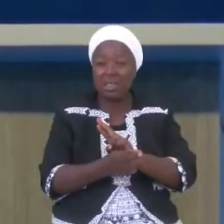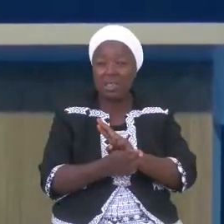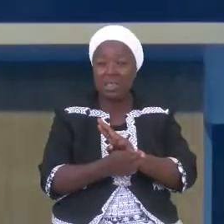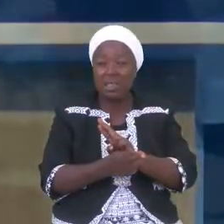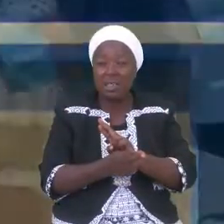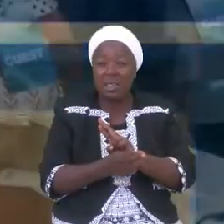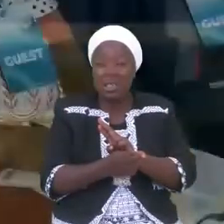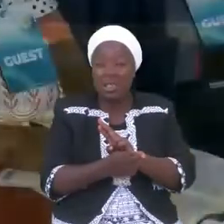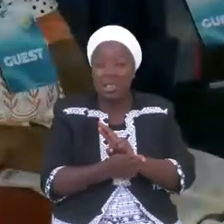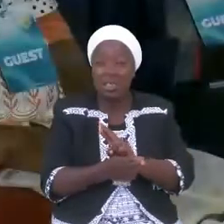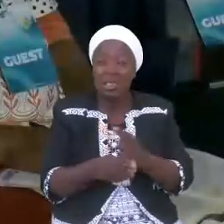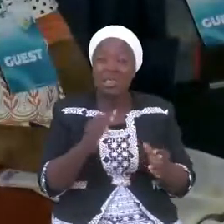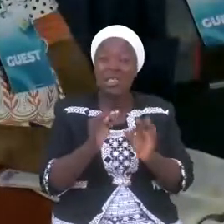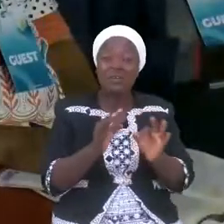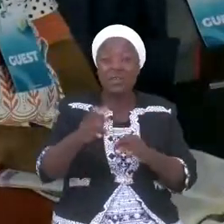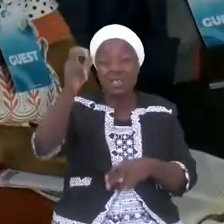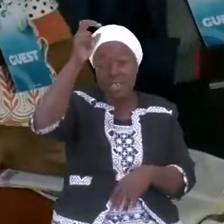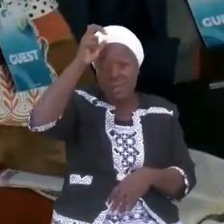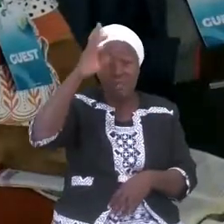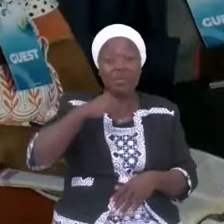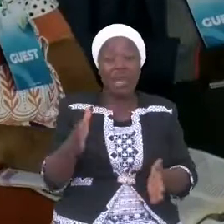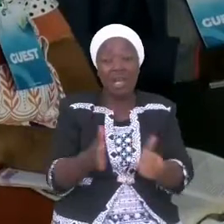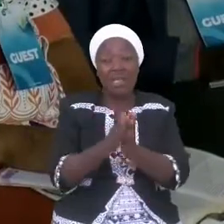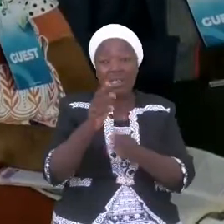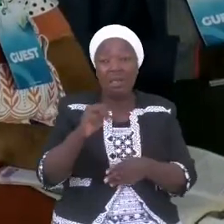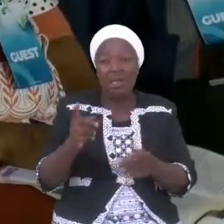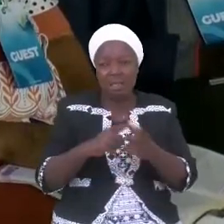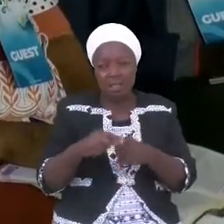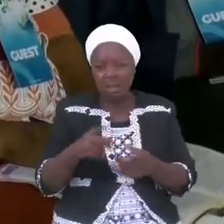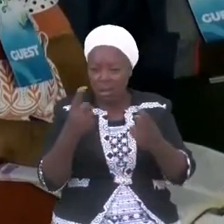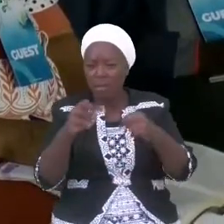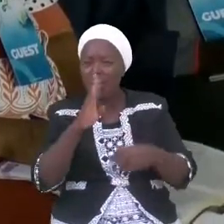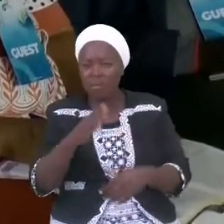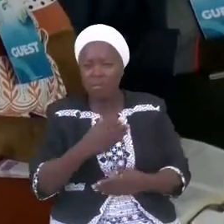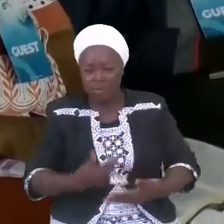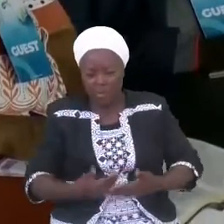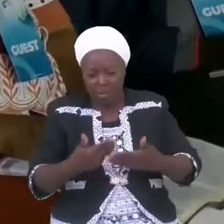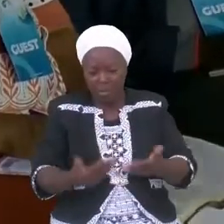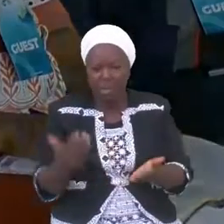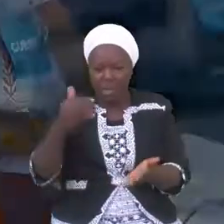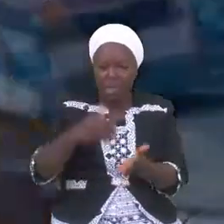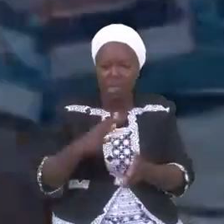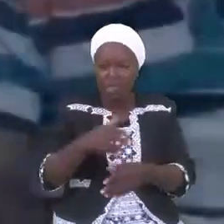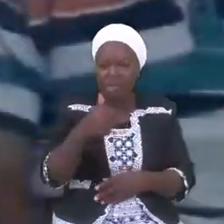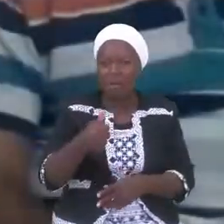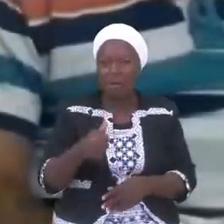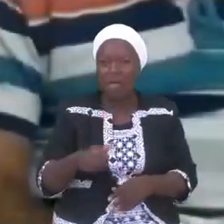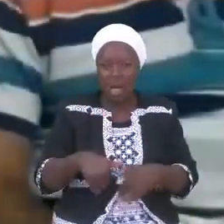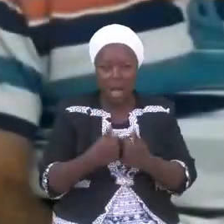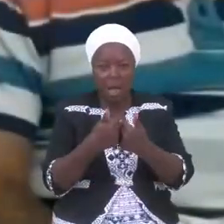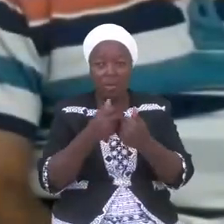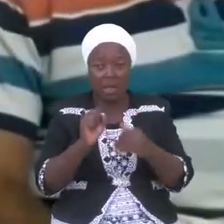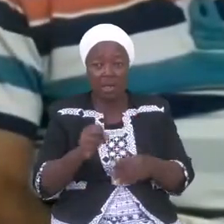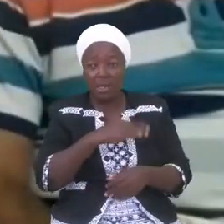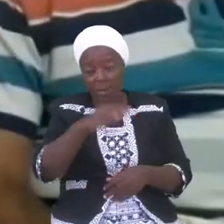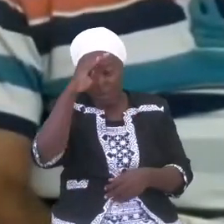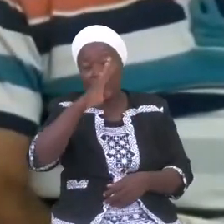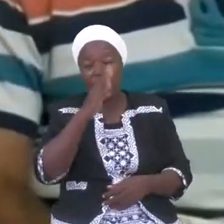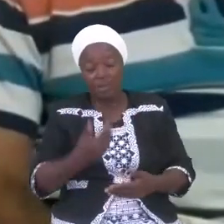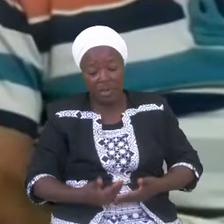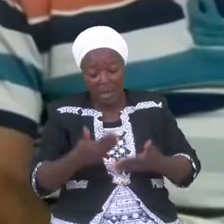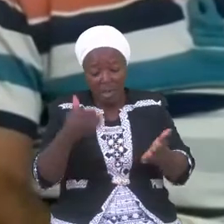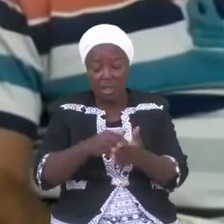Nicodemus was asking, how can a man be born again when he's old? How can a man be born again? Are you a ruler